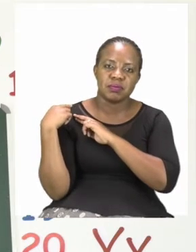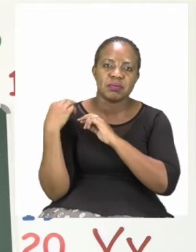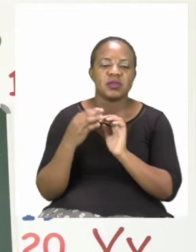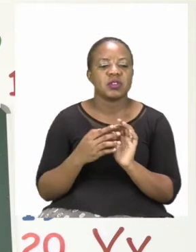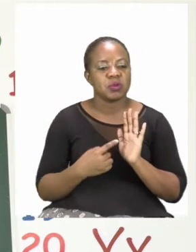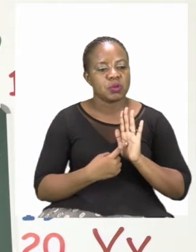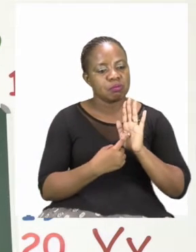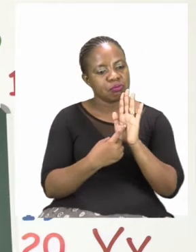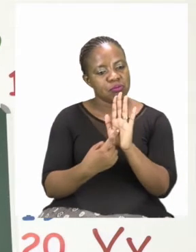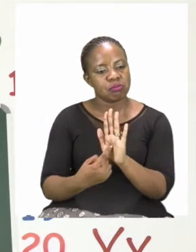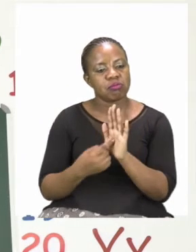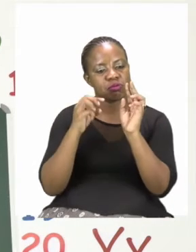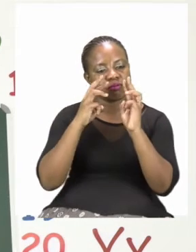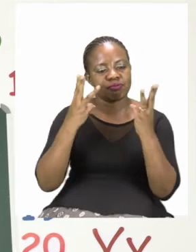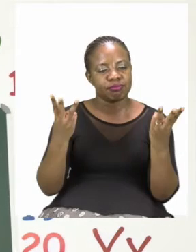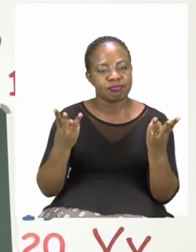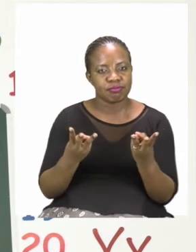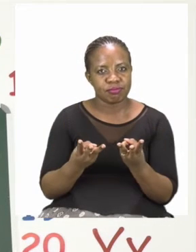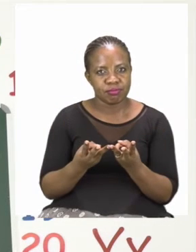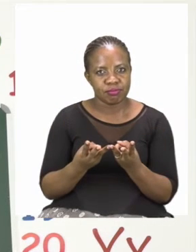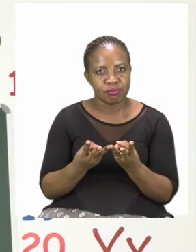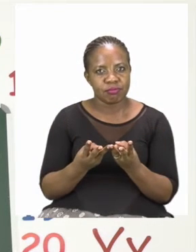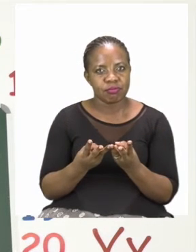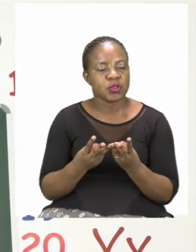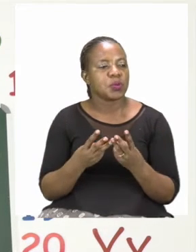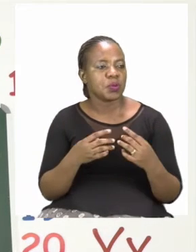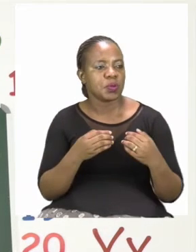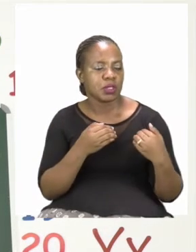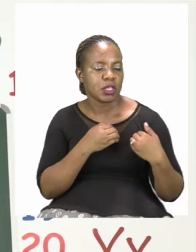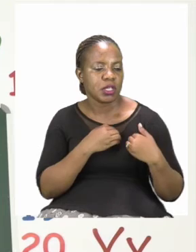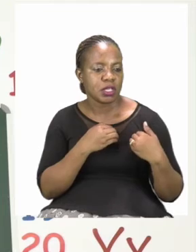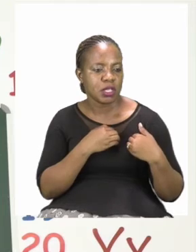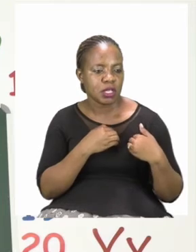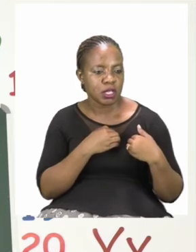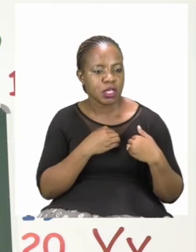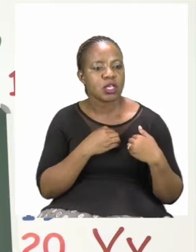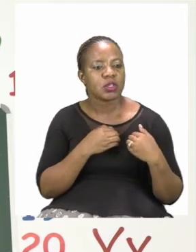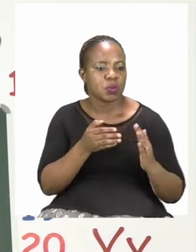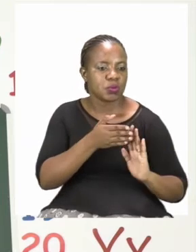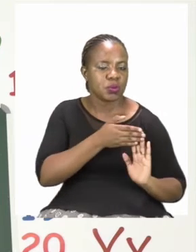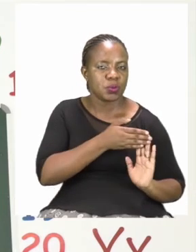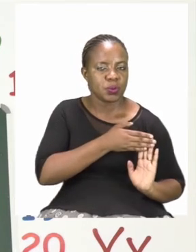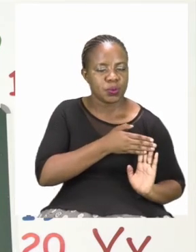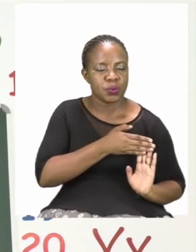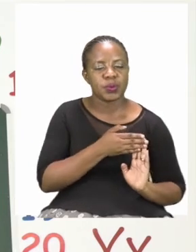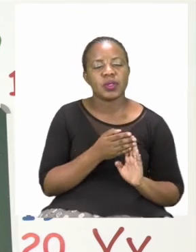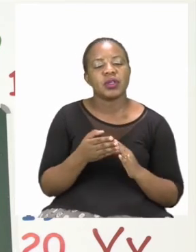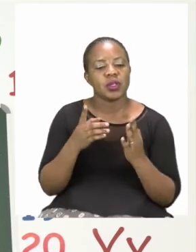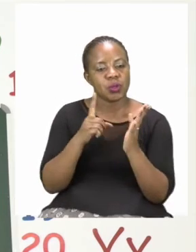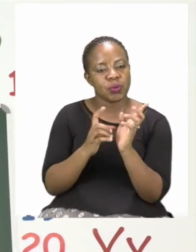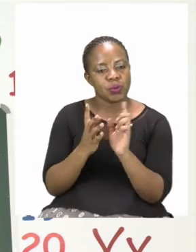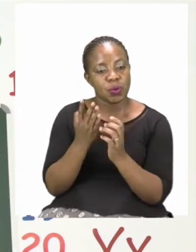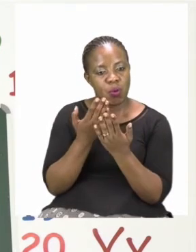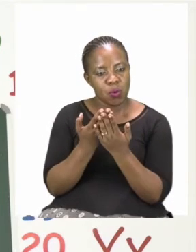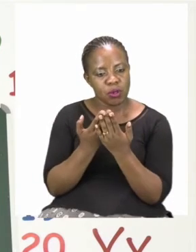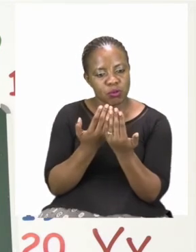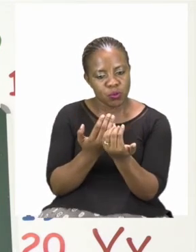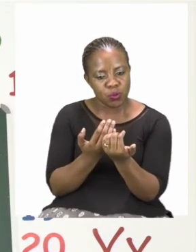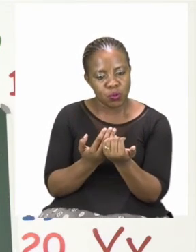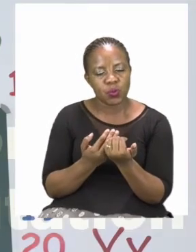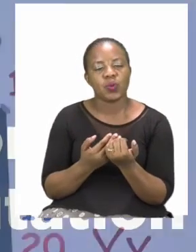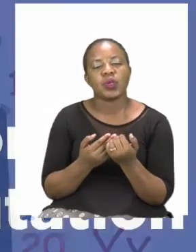it more, we're going to close our eyes. So both of us do it. No, I'll do it first. Okay, then I'll I just go call first. the names Yes. and then you And point. then